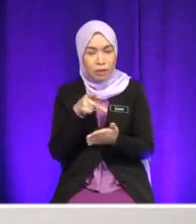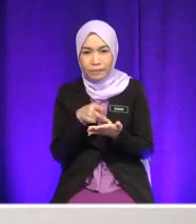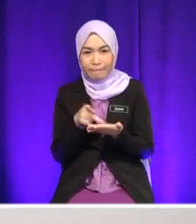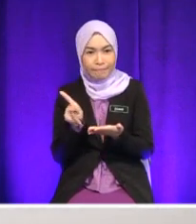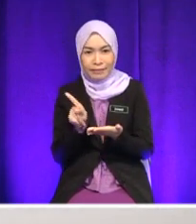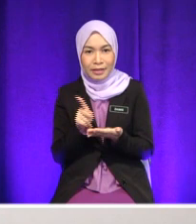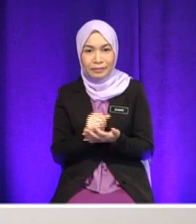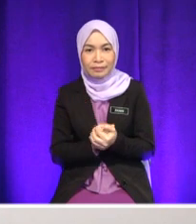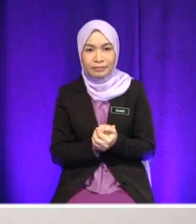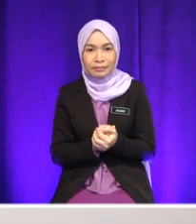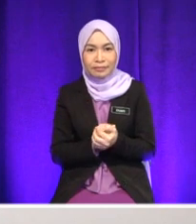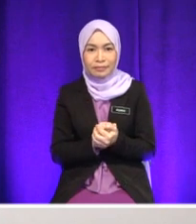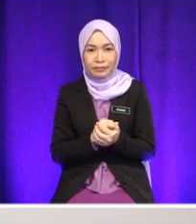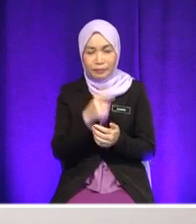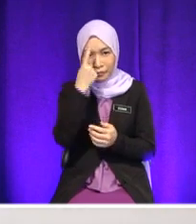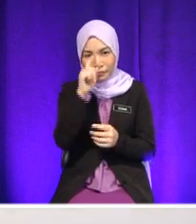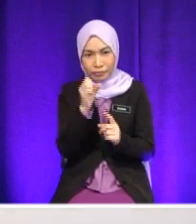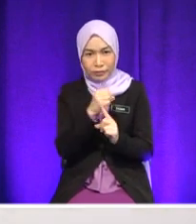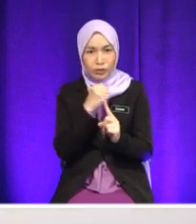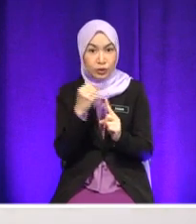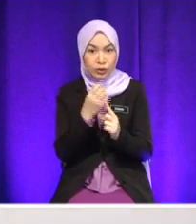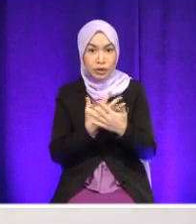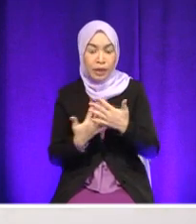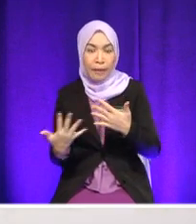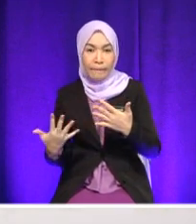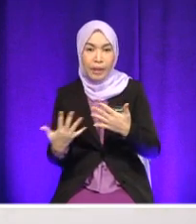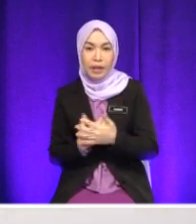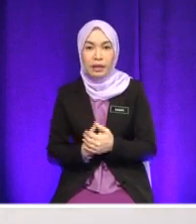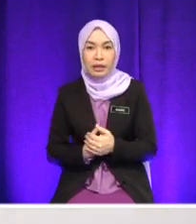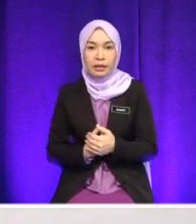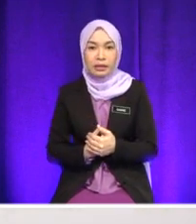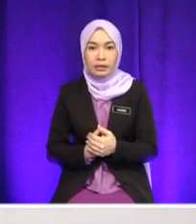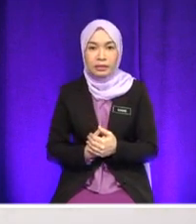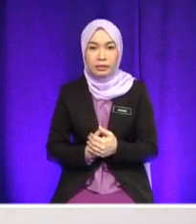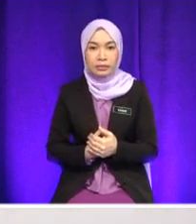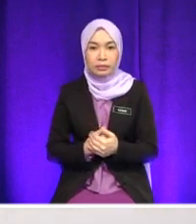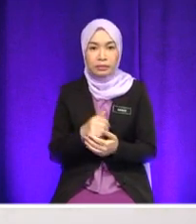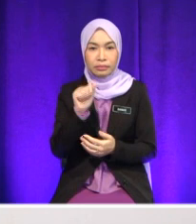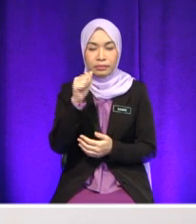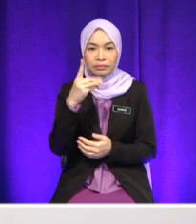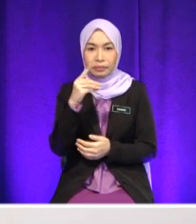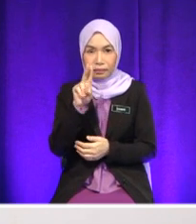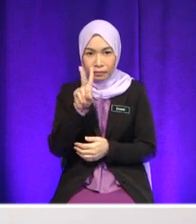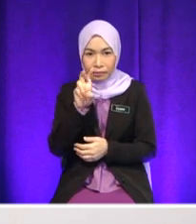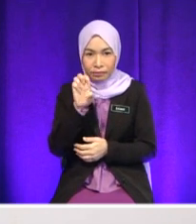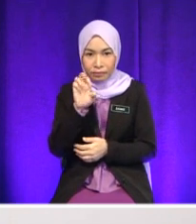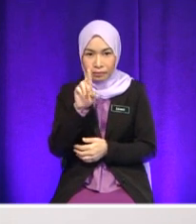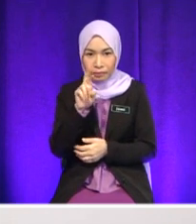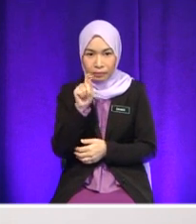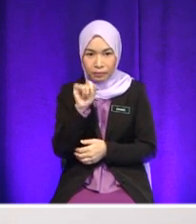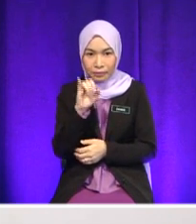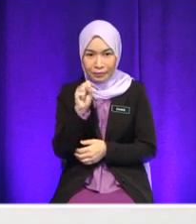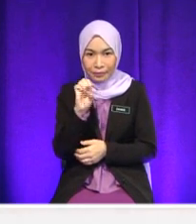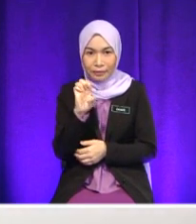Mm-hmm. because I think that paying for them is not a great deal. The advertisements will just take only